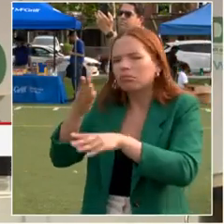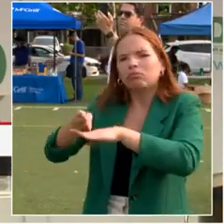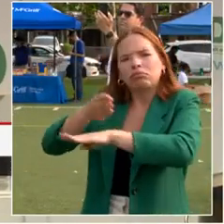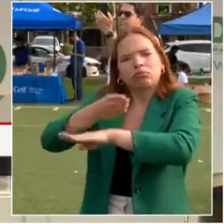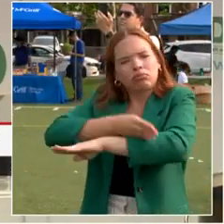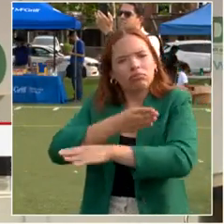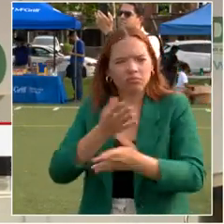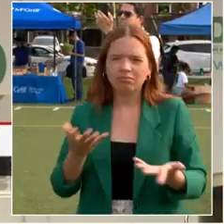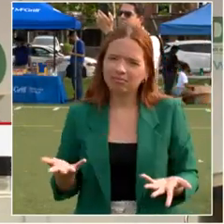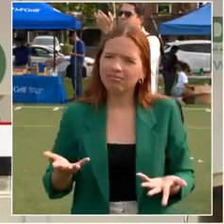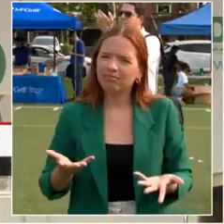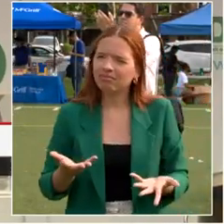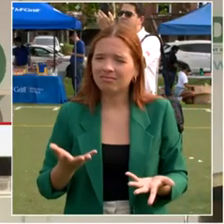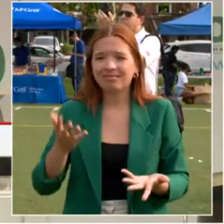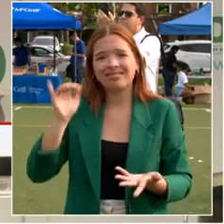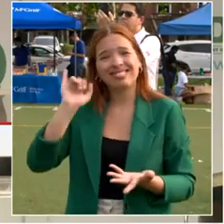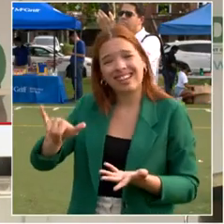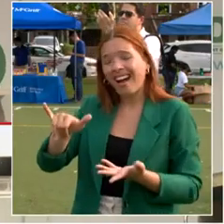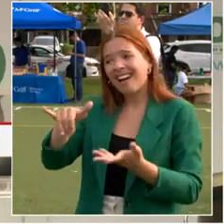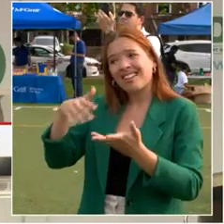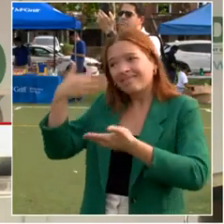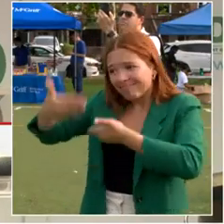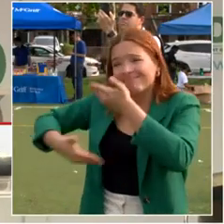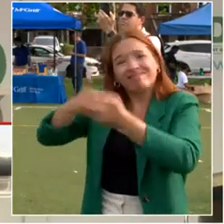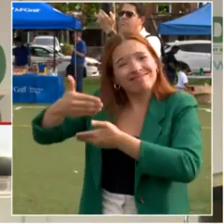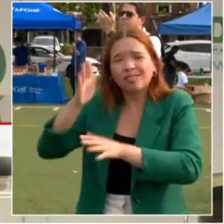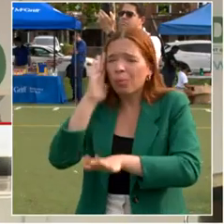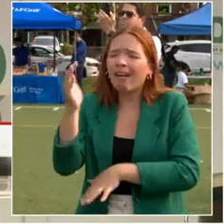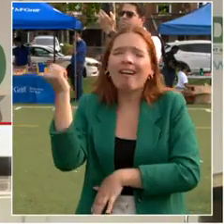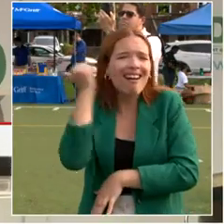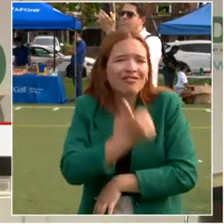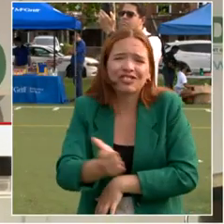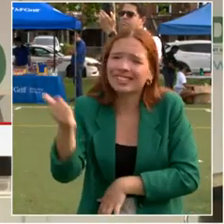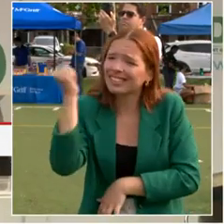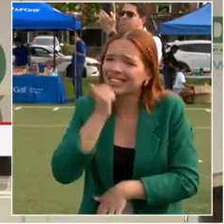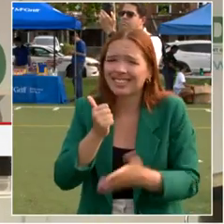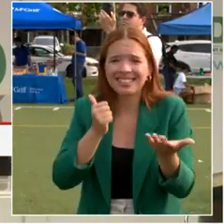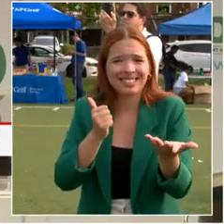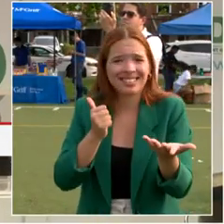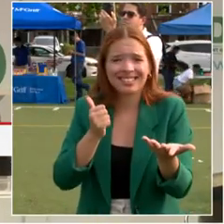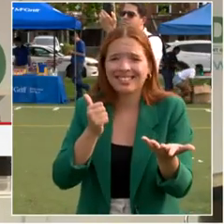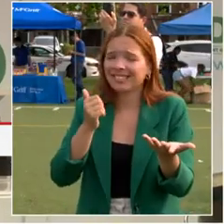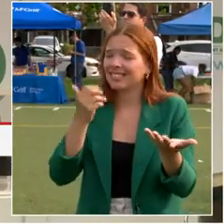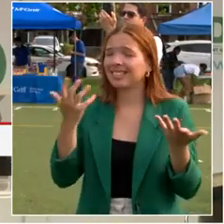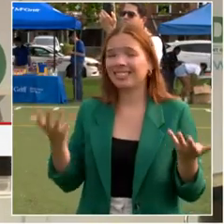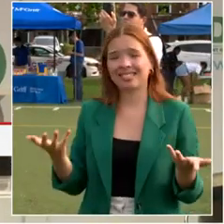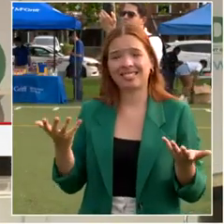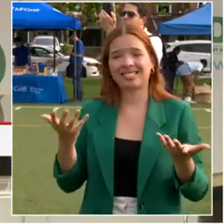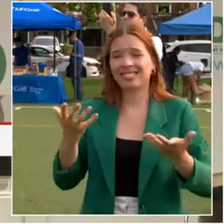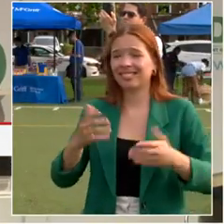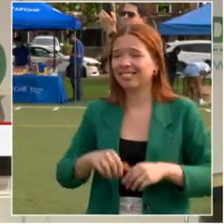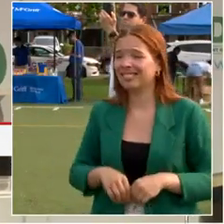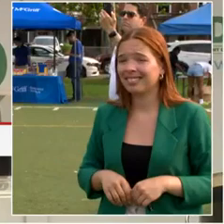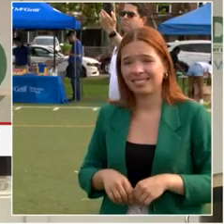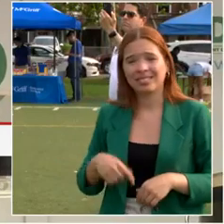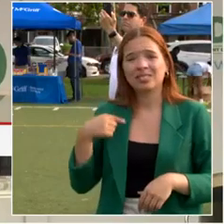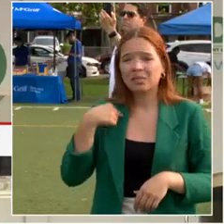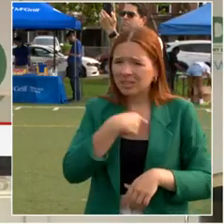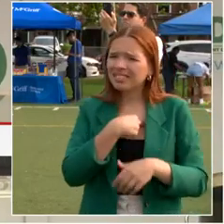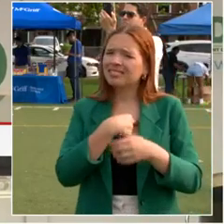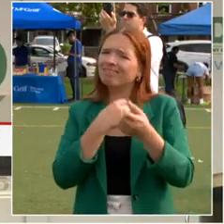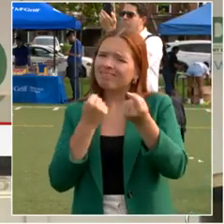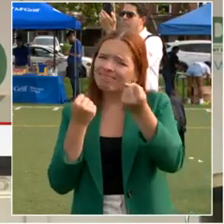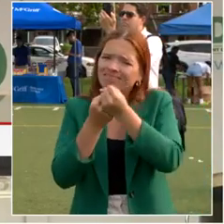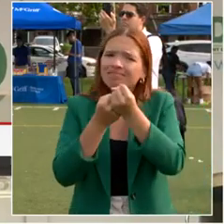going to continue to fight in court to defend the district's common sense gun laws, which have come under